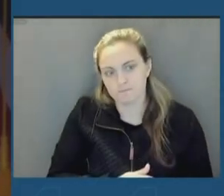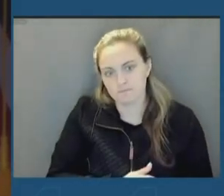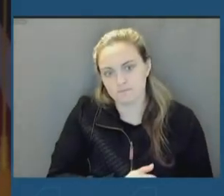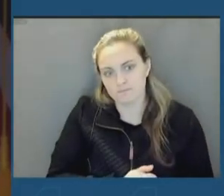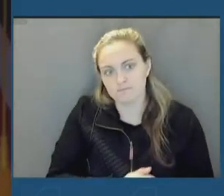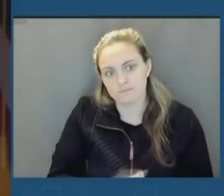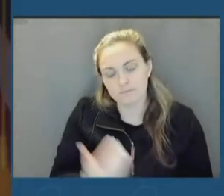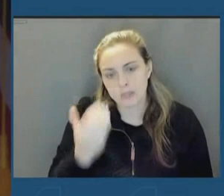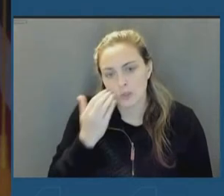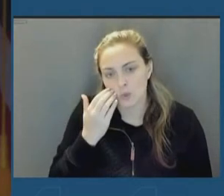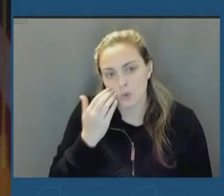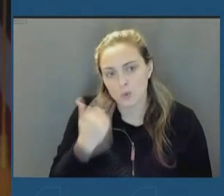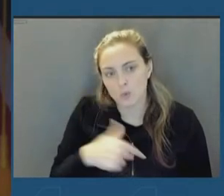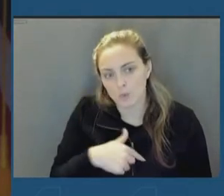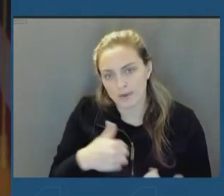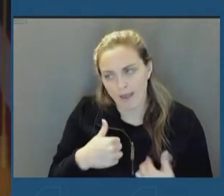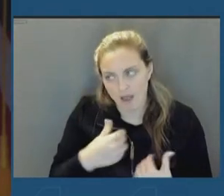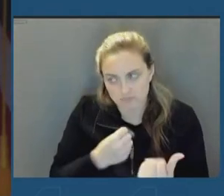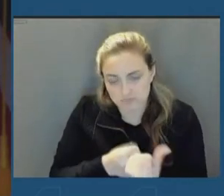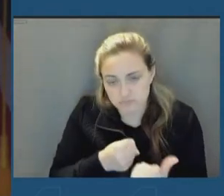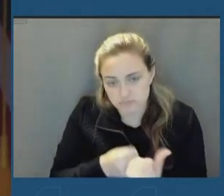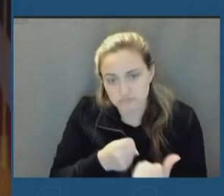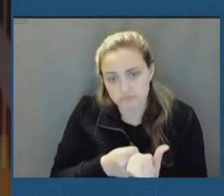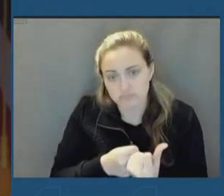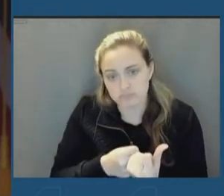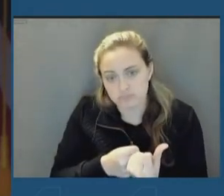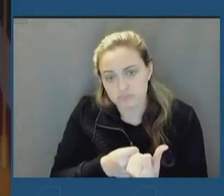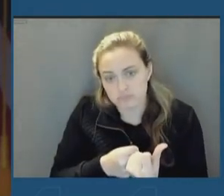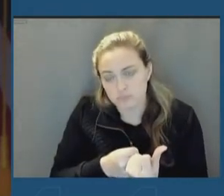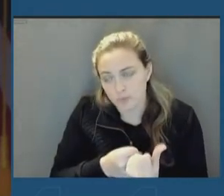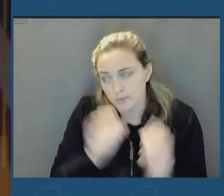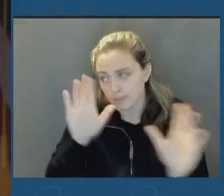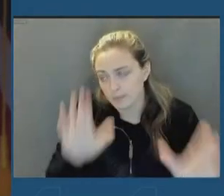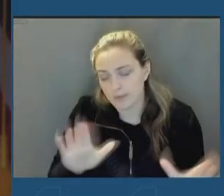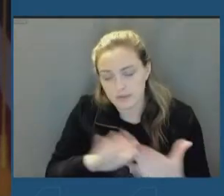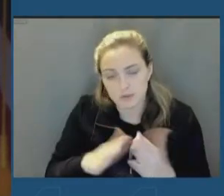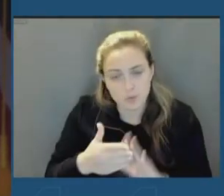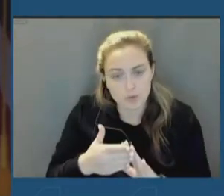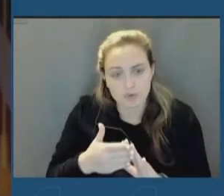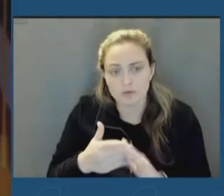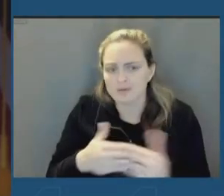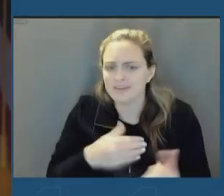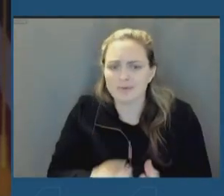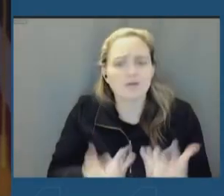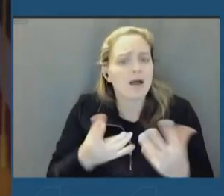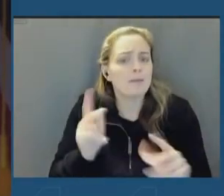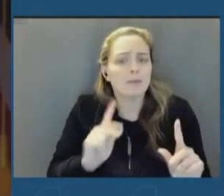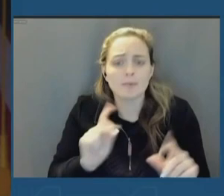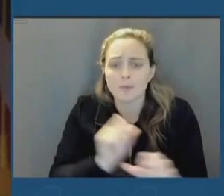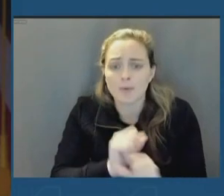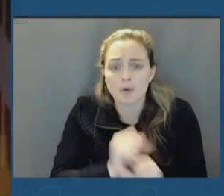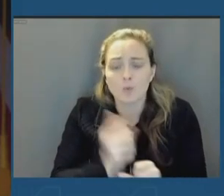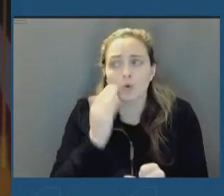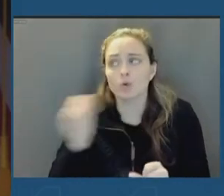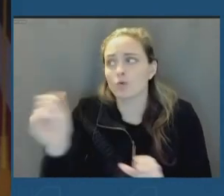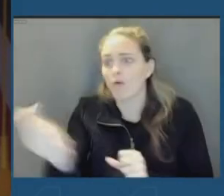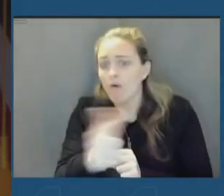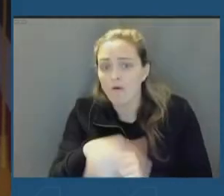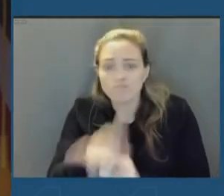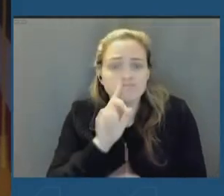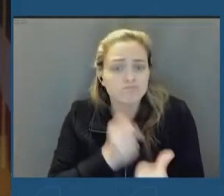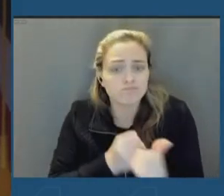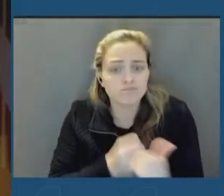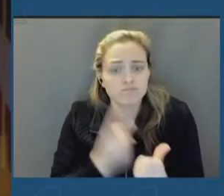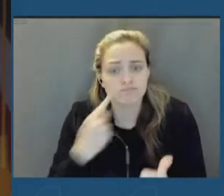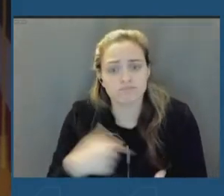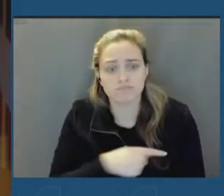that we have the reinforcements from an extraordinary community. No matter how many people we put on the ground, knowing that all of you are out there for us. So you are